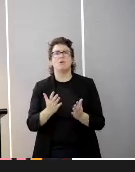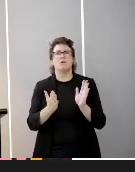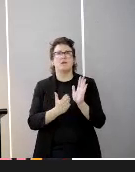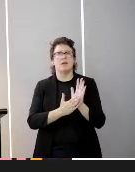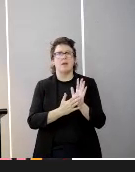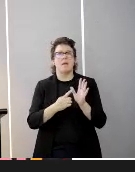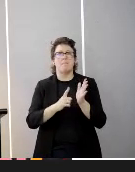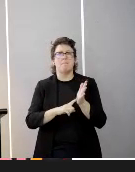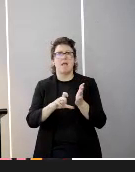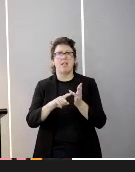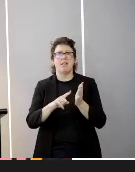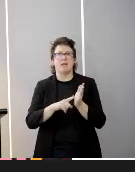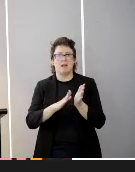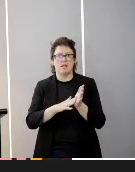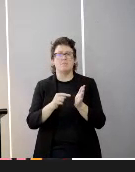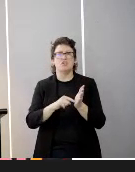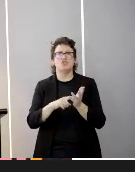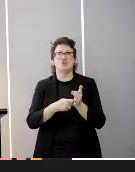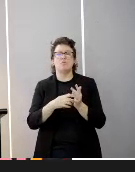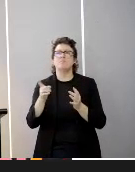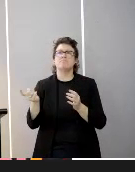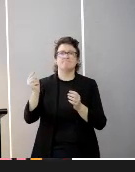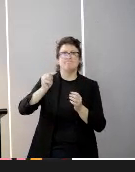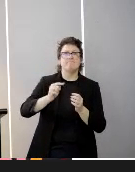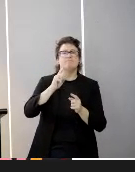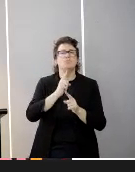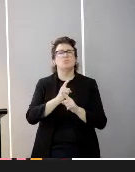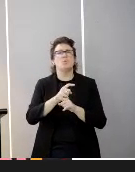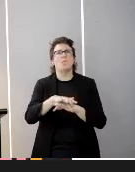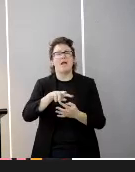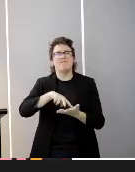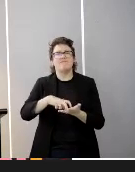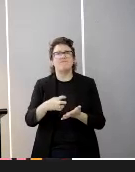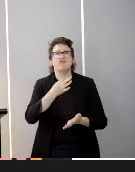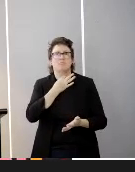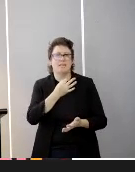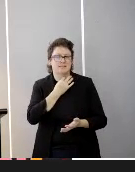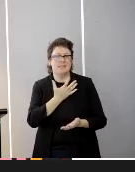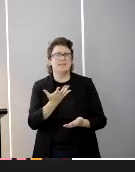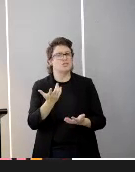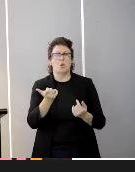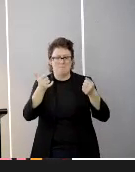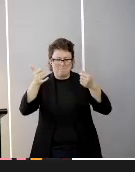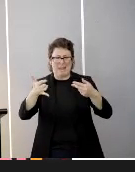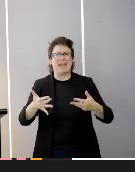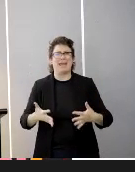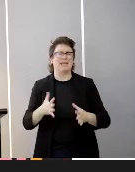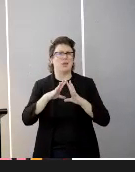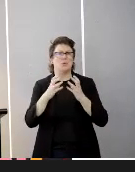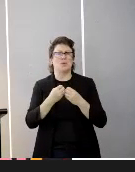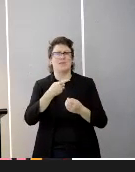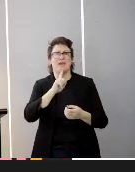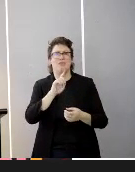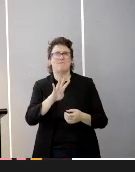Turnbull, ex-Prime Minister, came on to talk about vulnerability. So there's a whole series of episodes that go